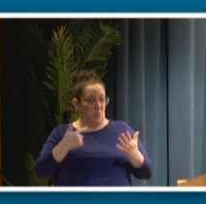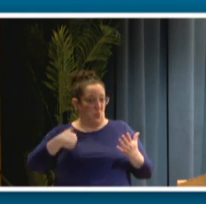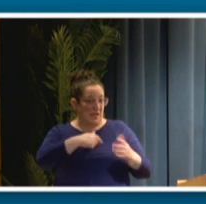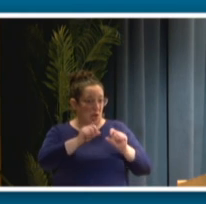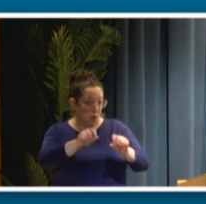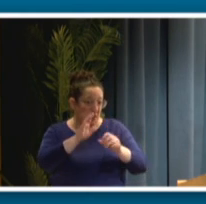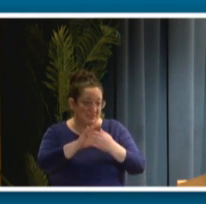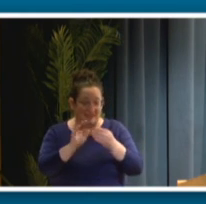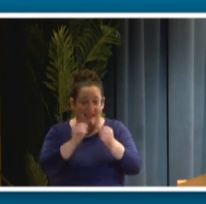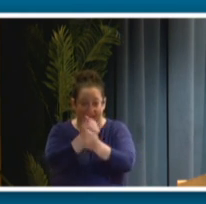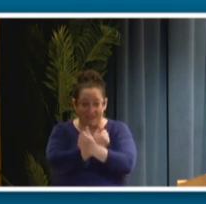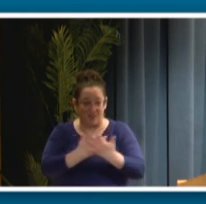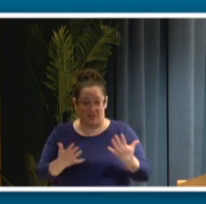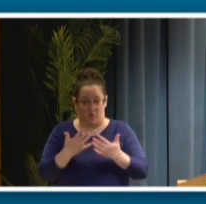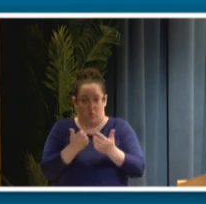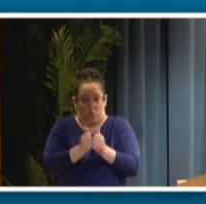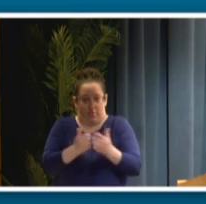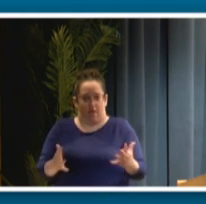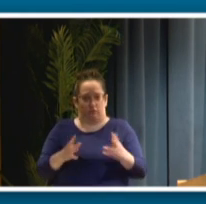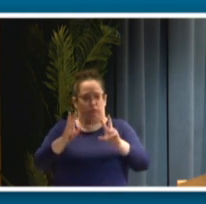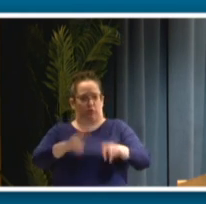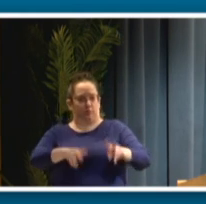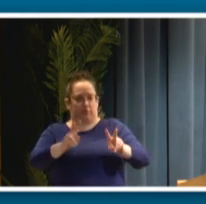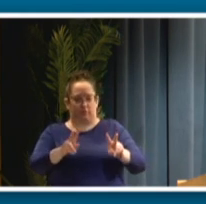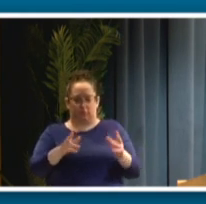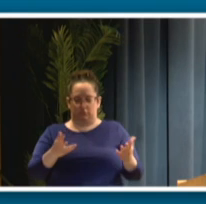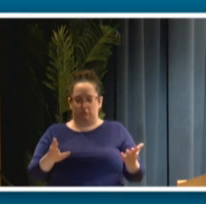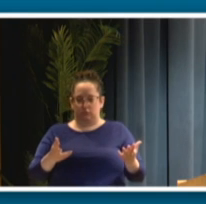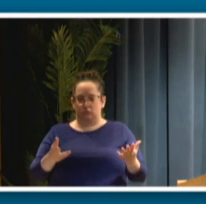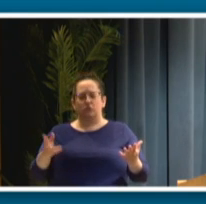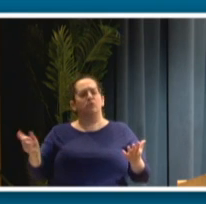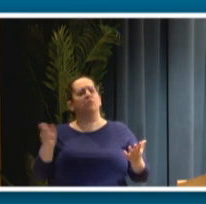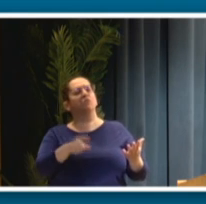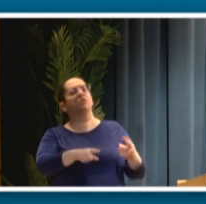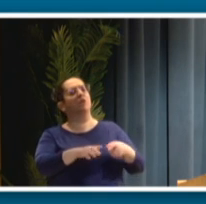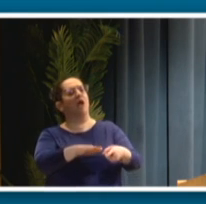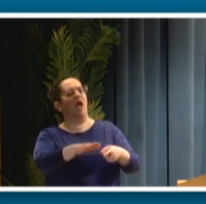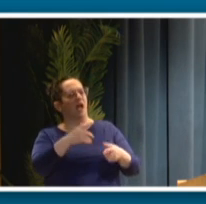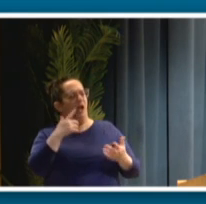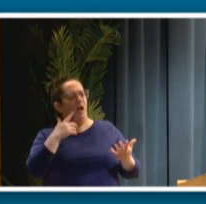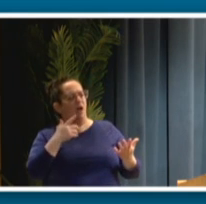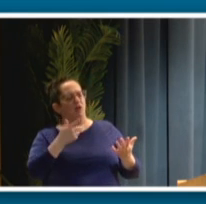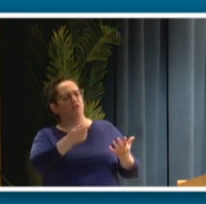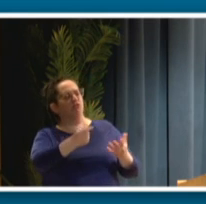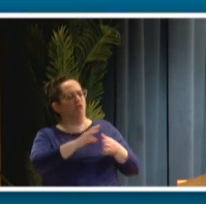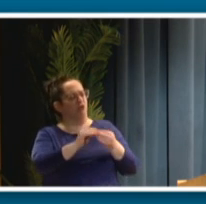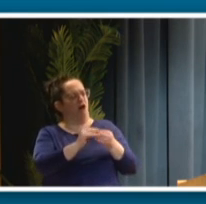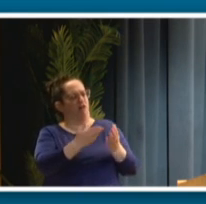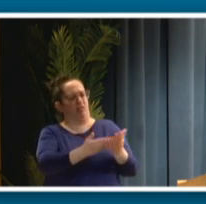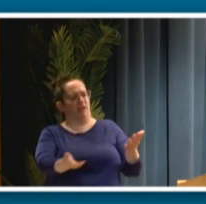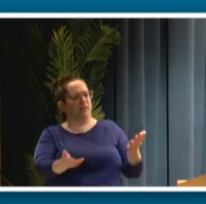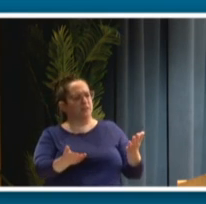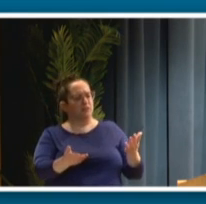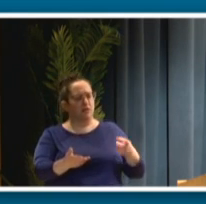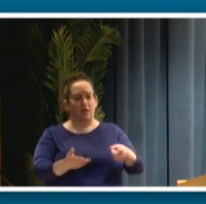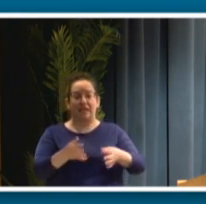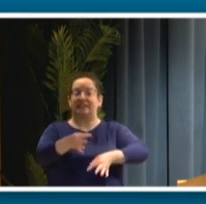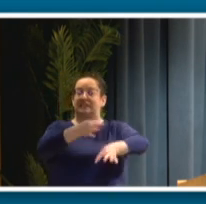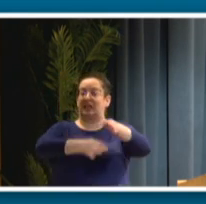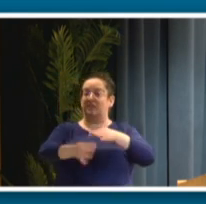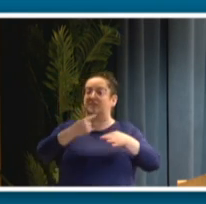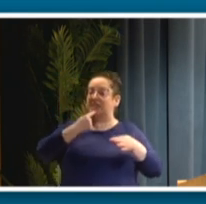So instead of her being like, y'all shouldn't be talking like that, she would be like, well, then let's talk about it. Since y'all think y'all